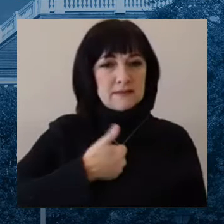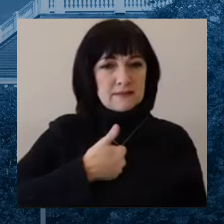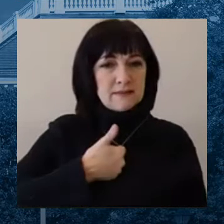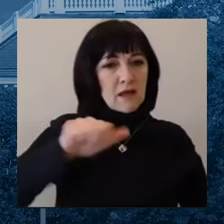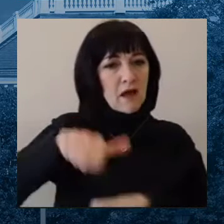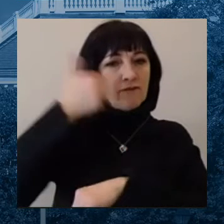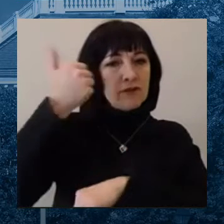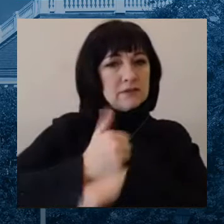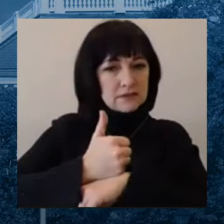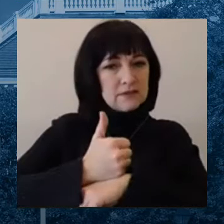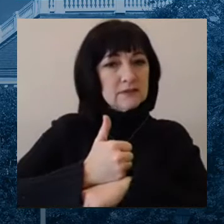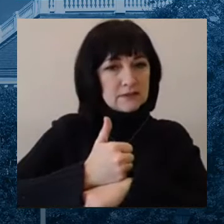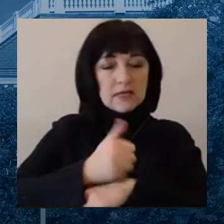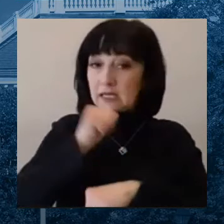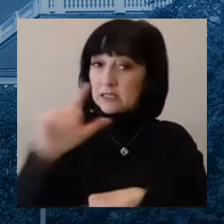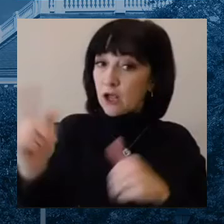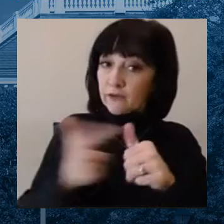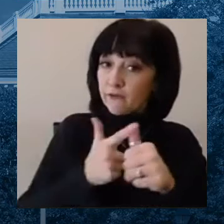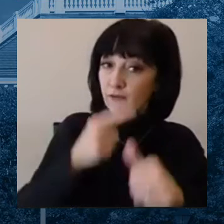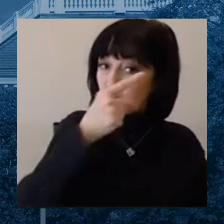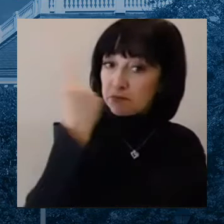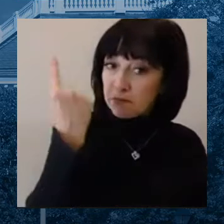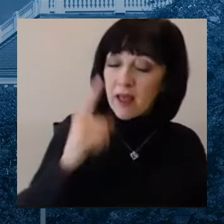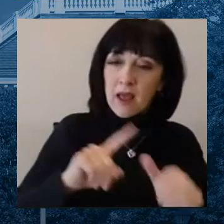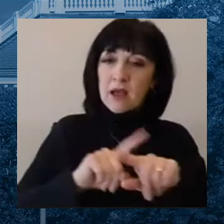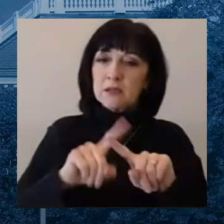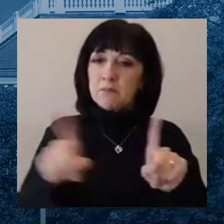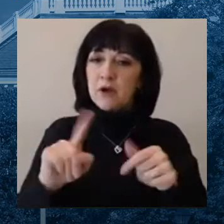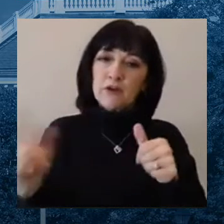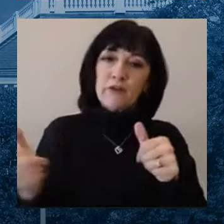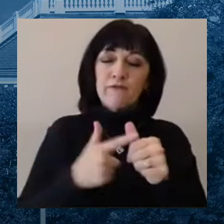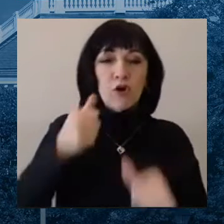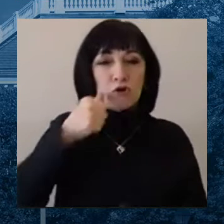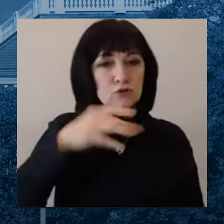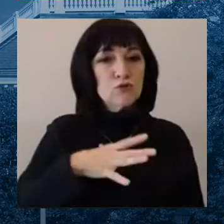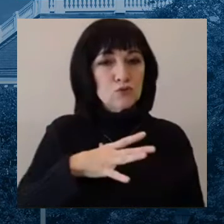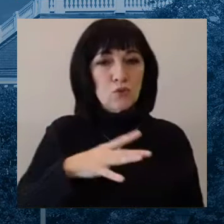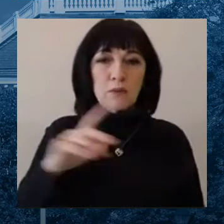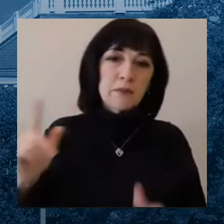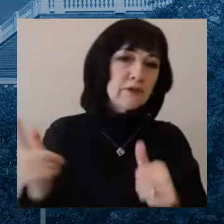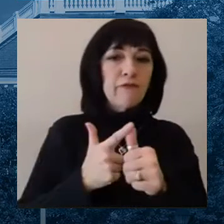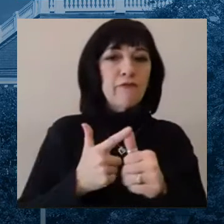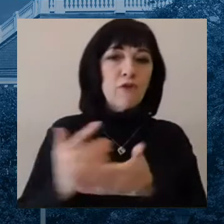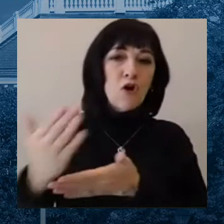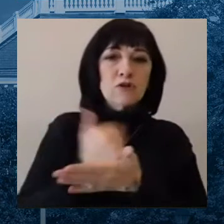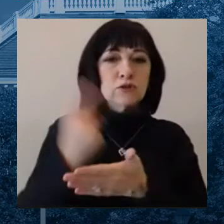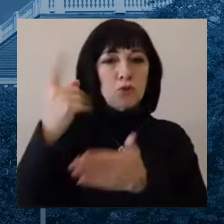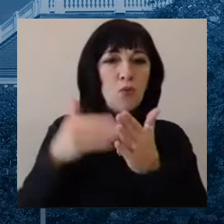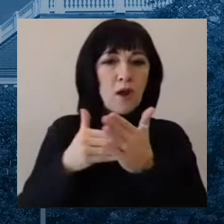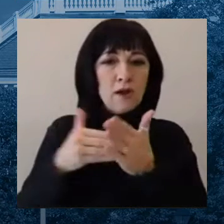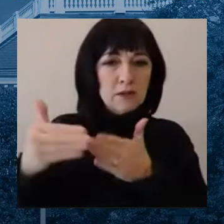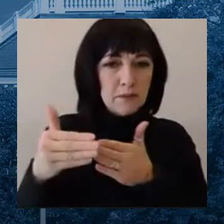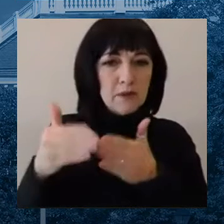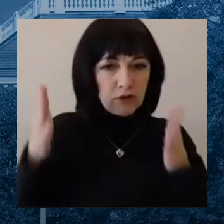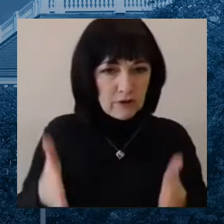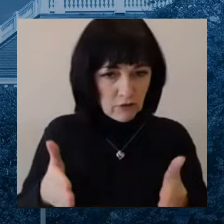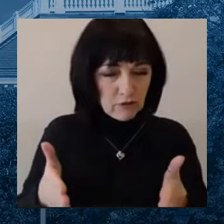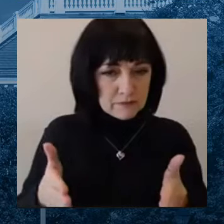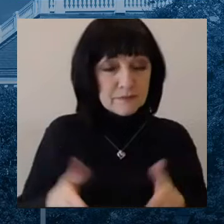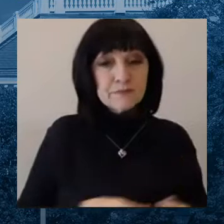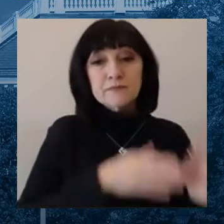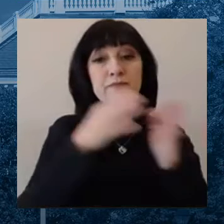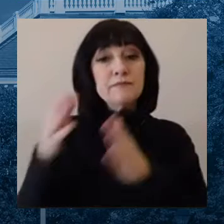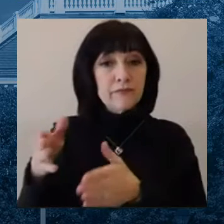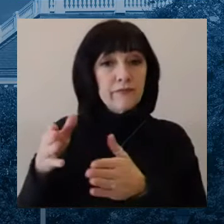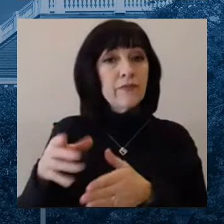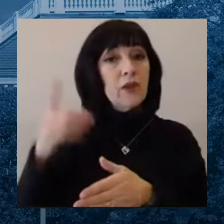millionaire. Not the first Black, but the first woman. Shirley Chisholm, whom I also knew, was the first Black woman elected to the